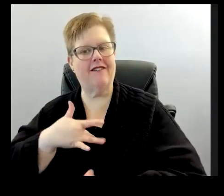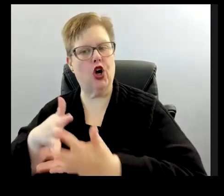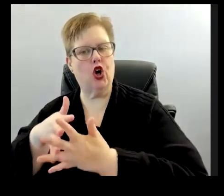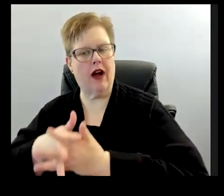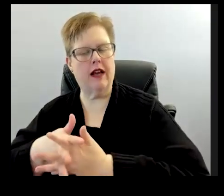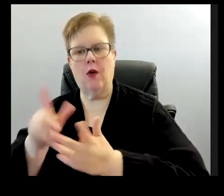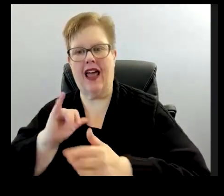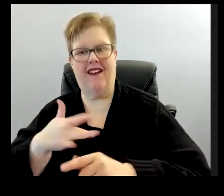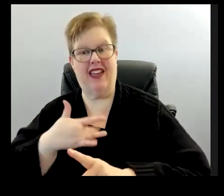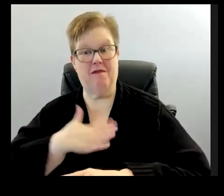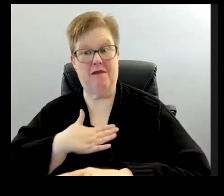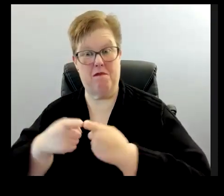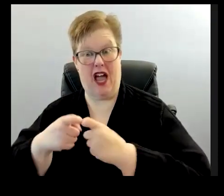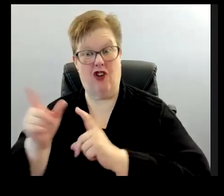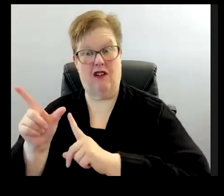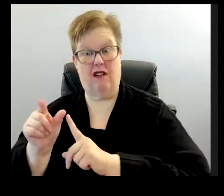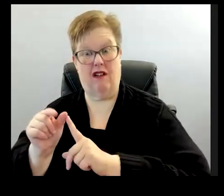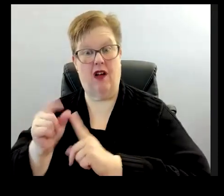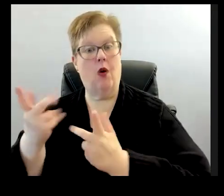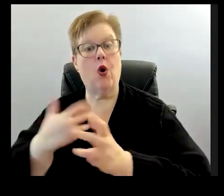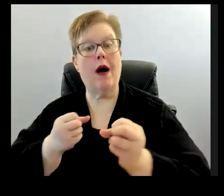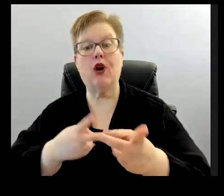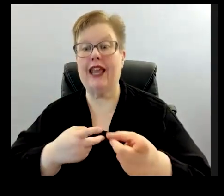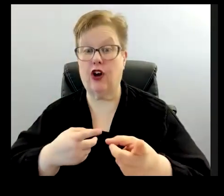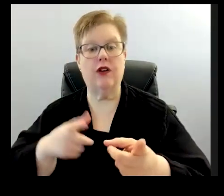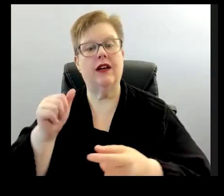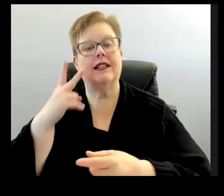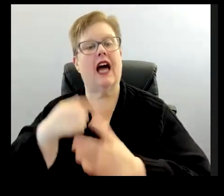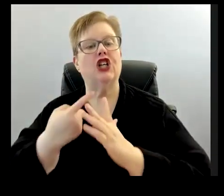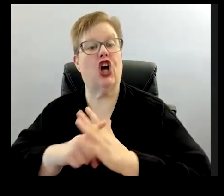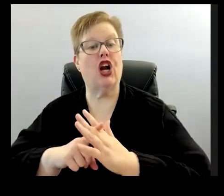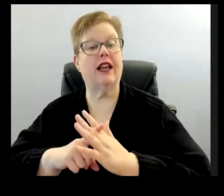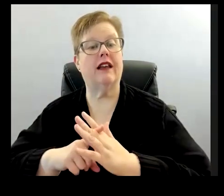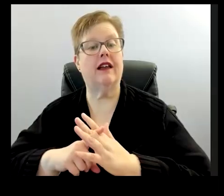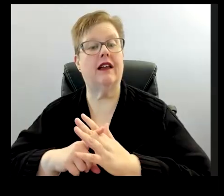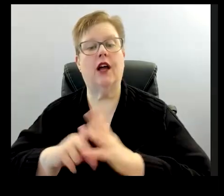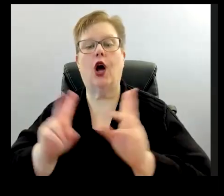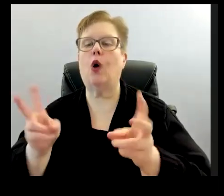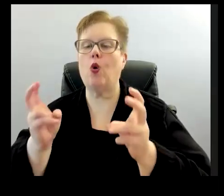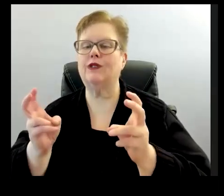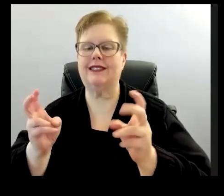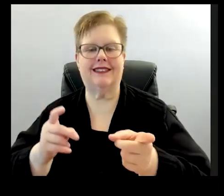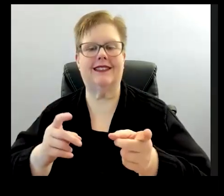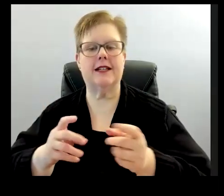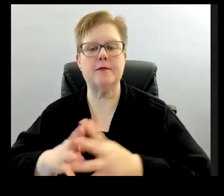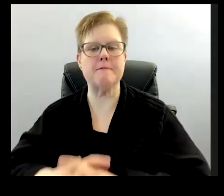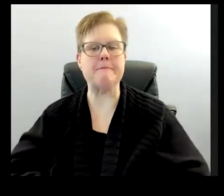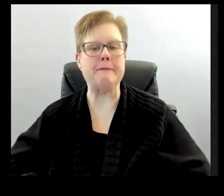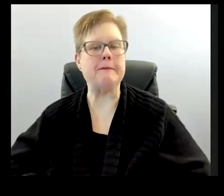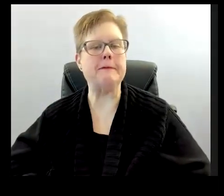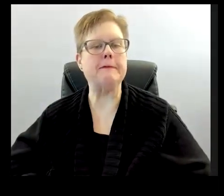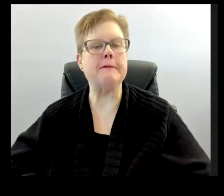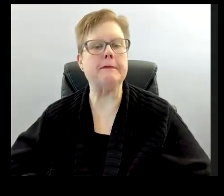my battery is low, what do I put here? And you can see I started by just having quotes. So these are